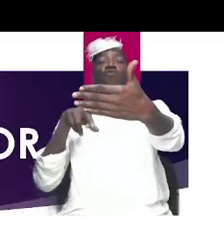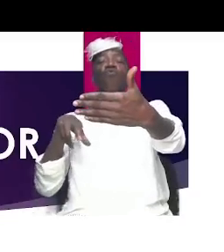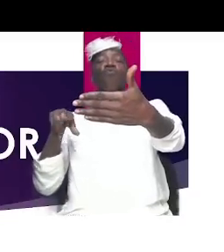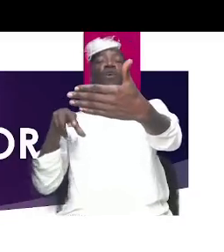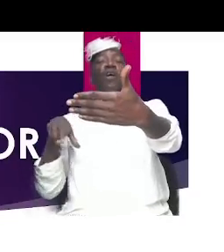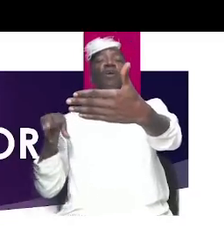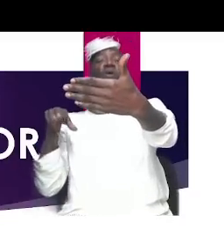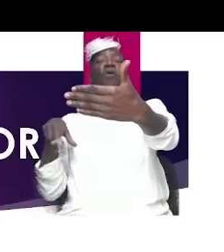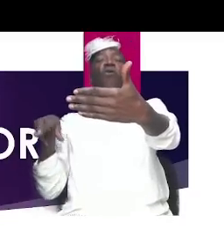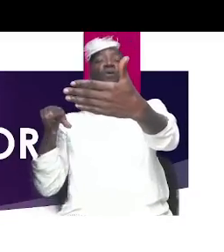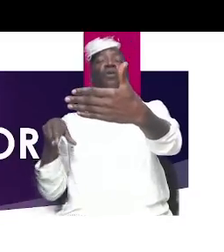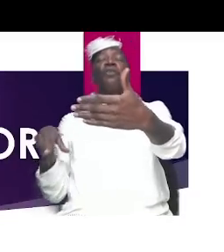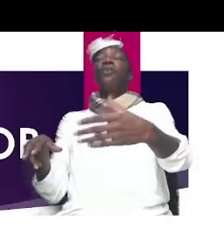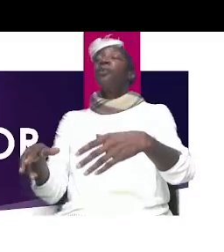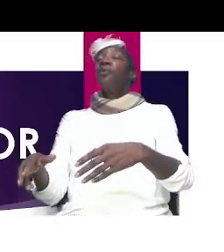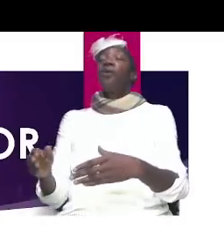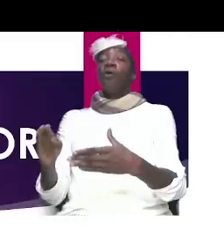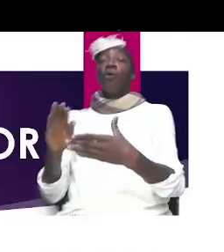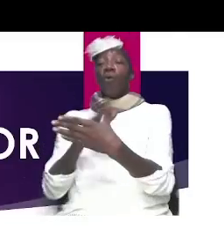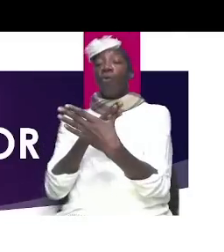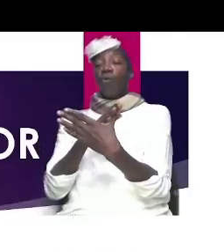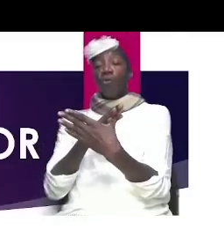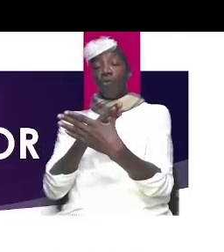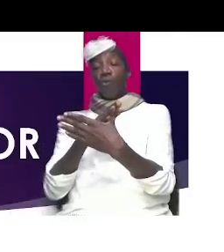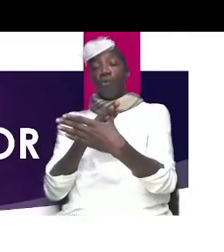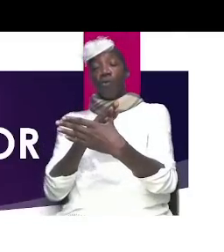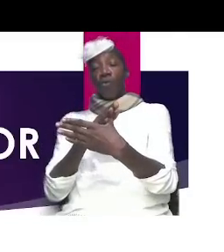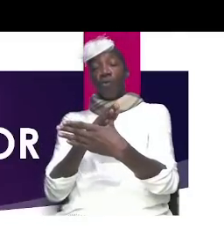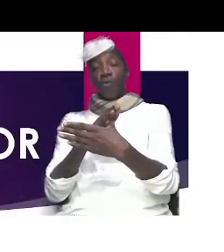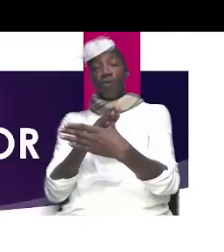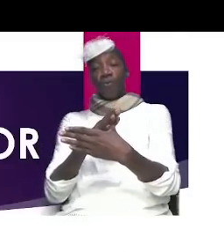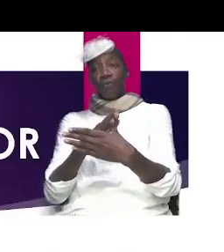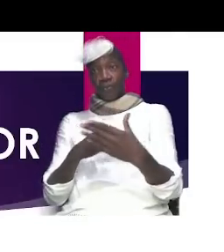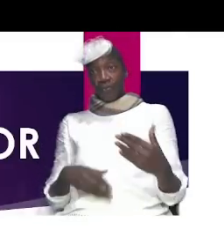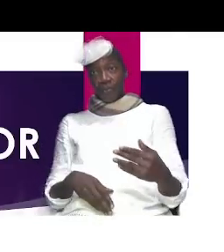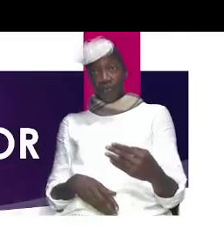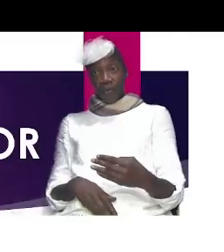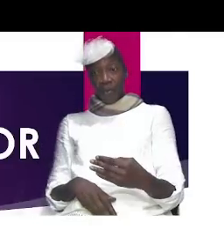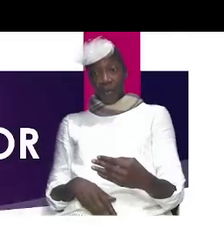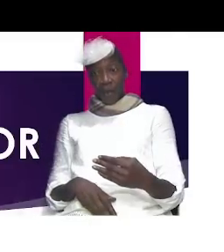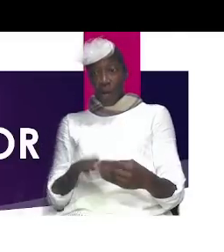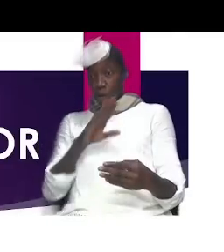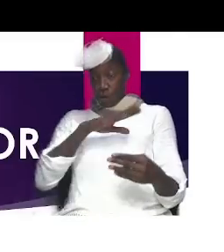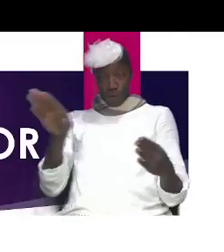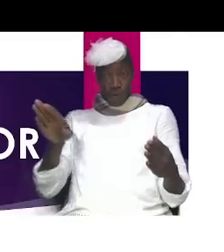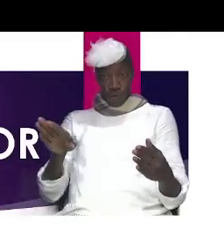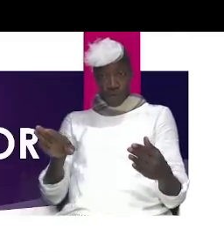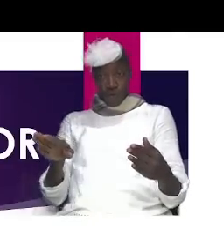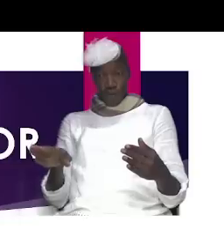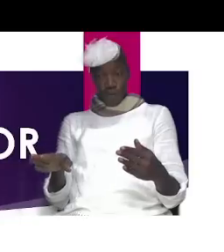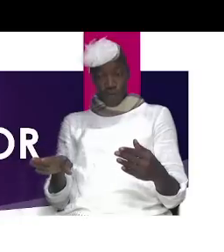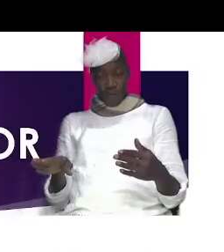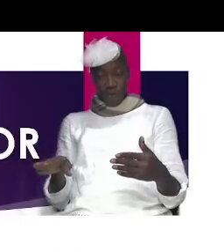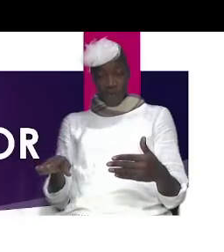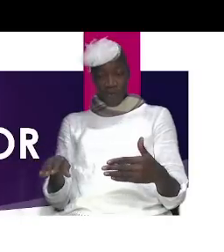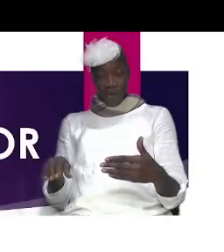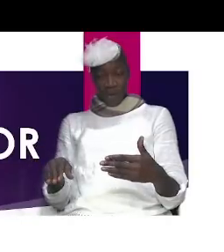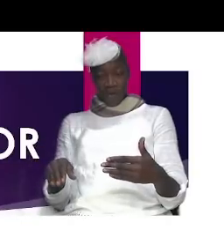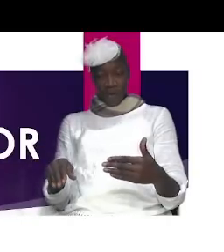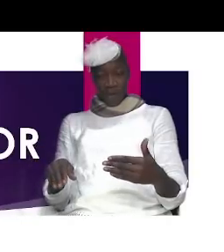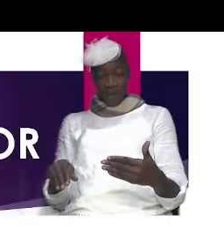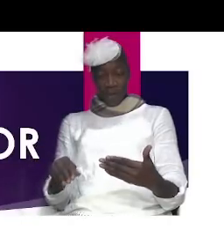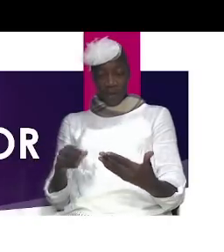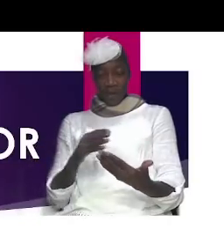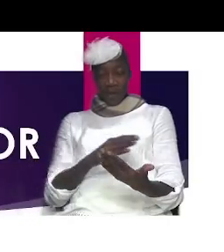out. Yes. So once we make it in, make no mistake, there's no back seat, no front seat, no side seat, no corner to hide